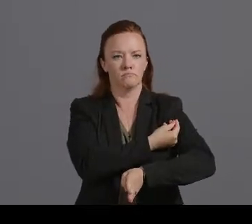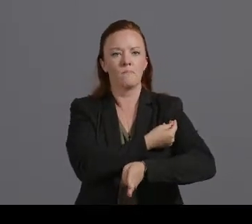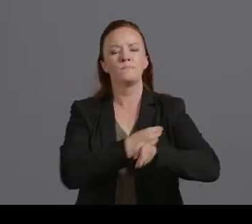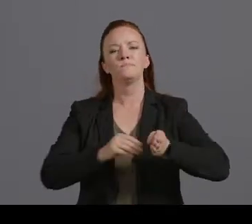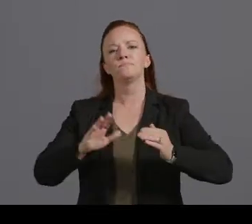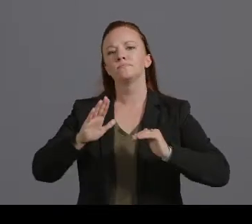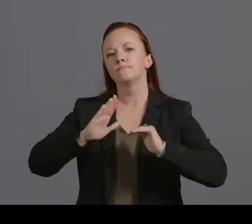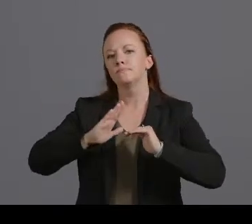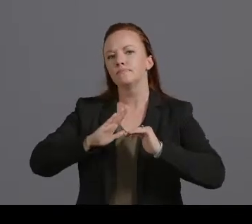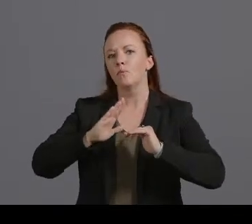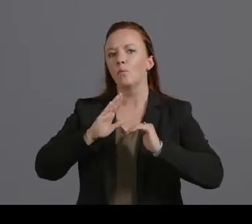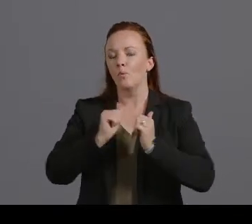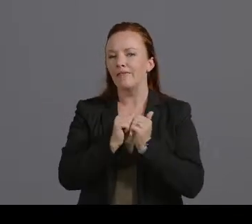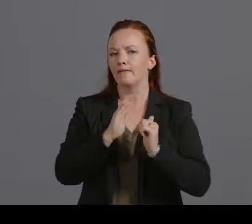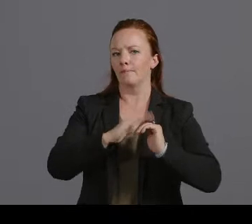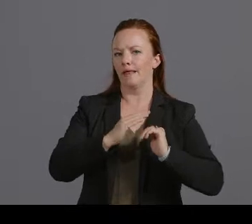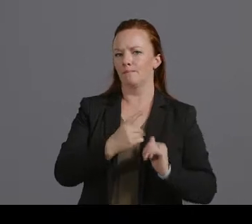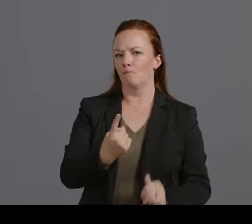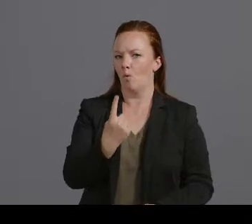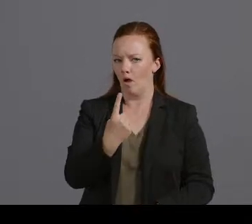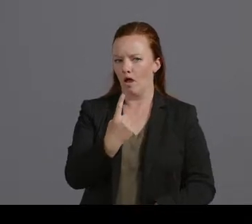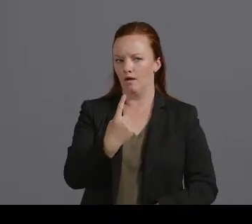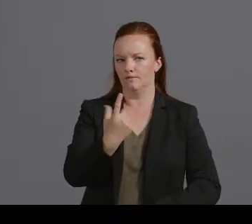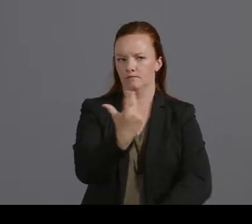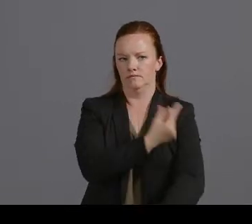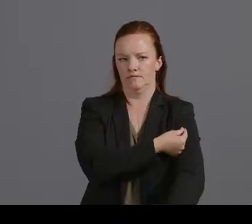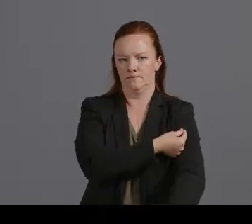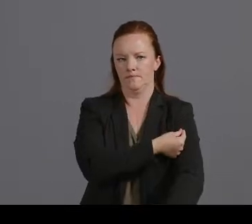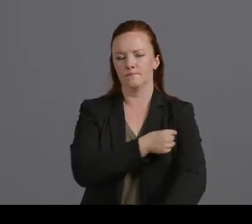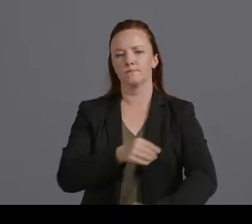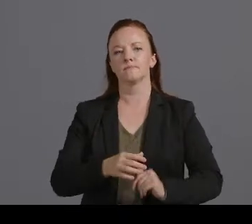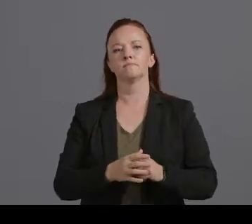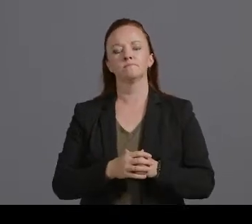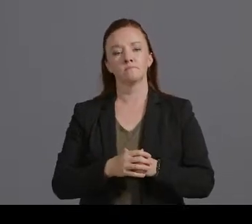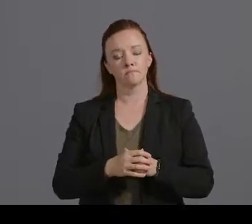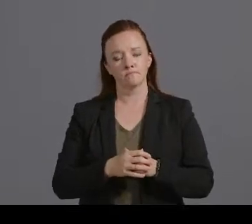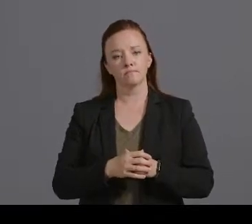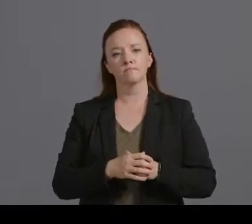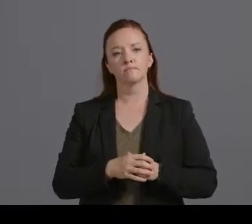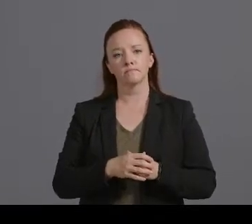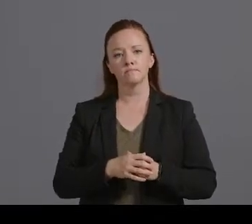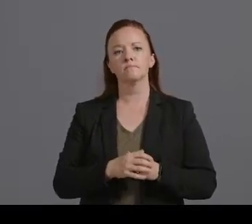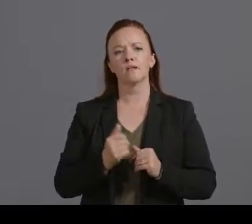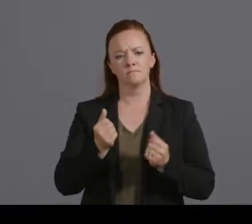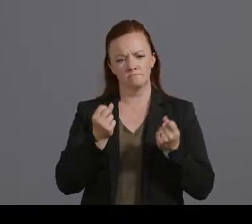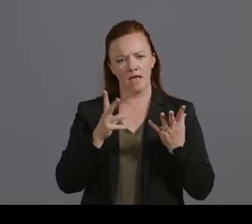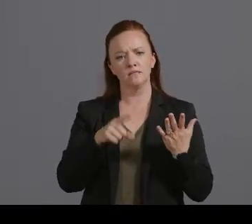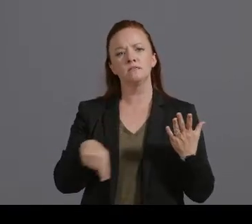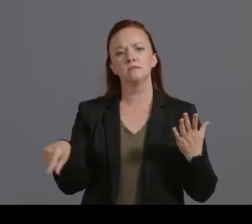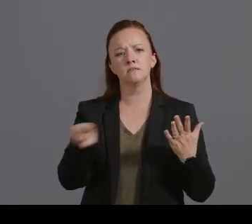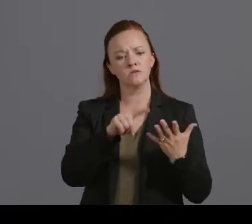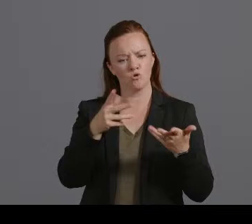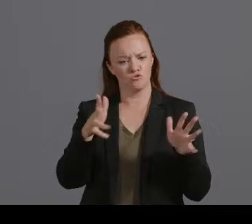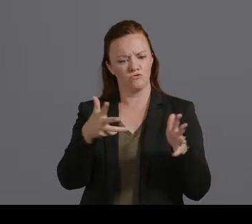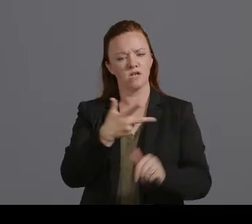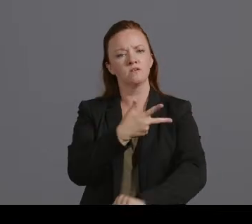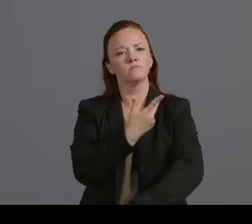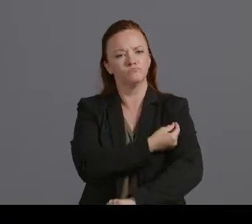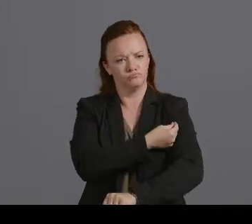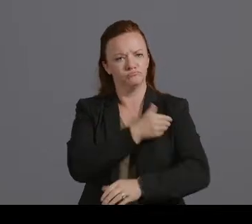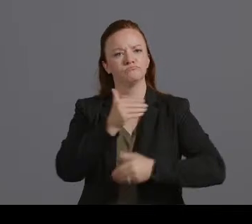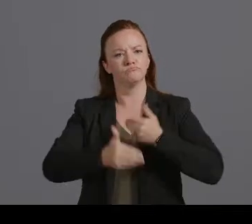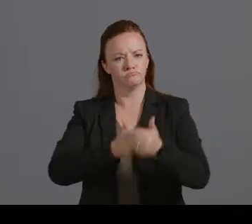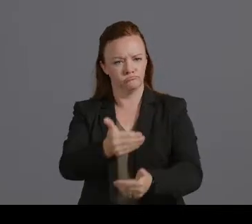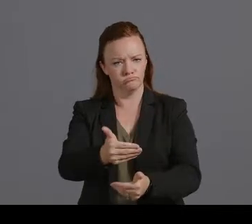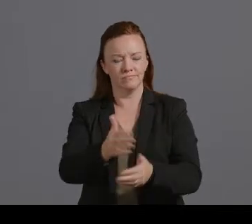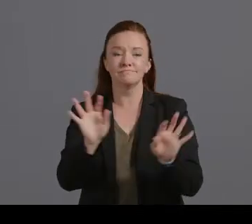at least 1 dose. And so a good percentage of that population has been started to get vaccinated, which